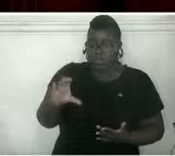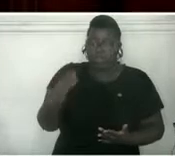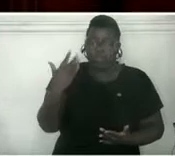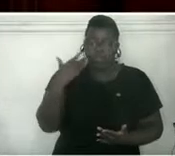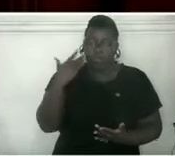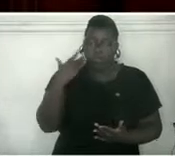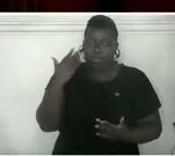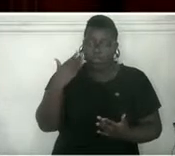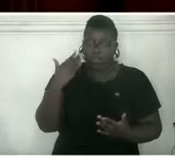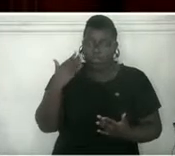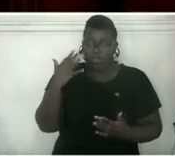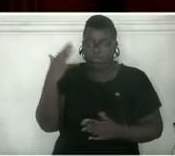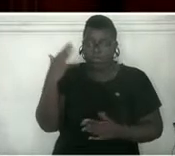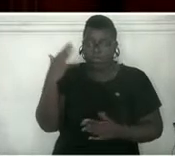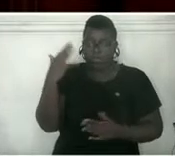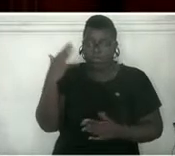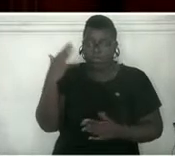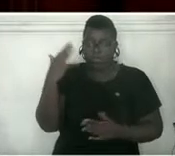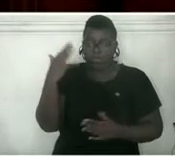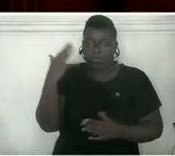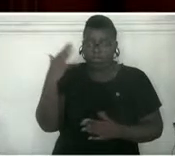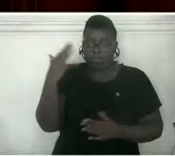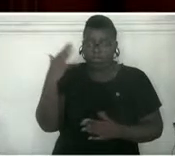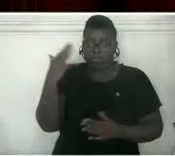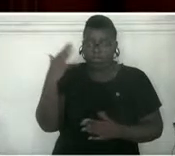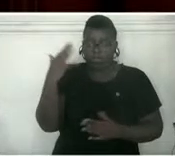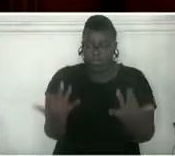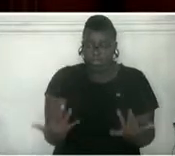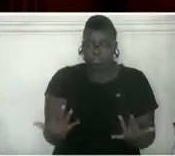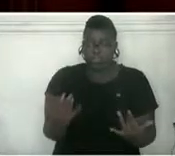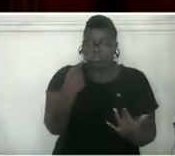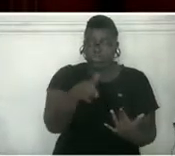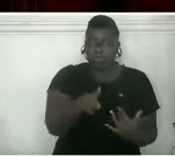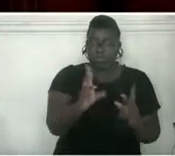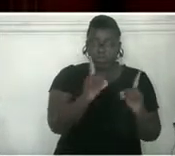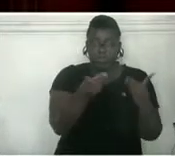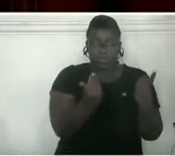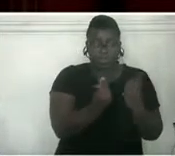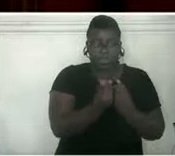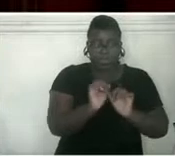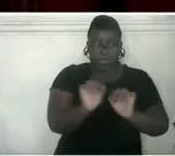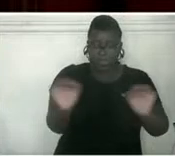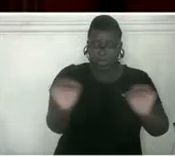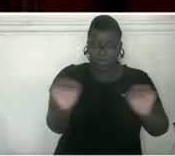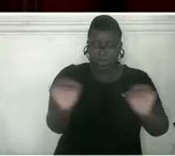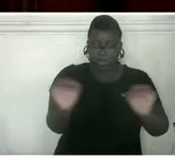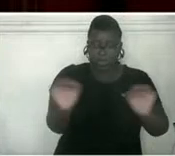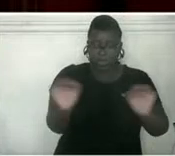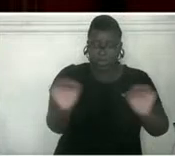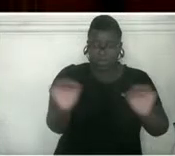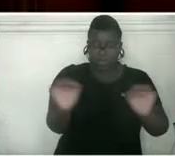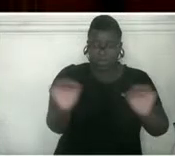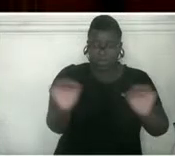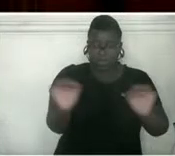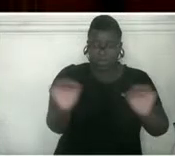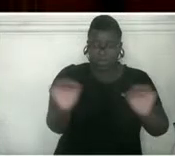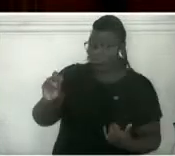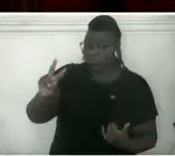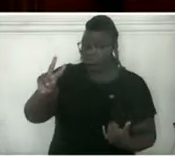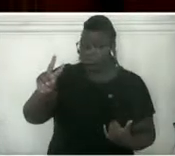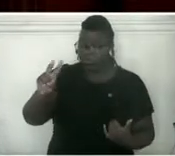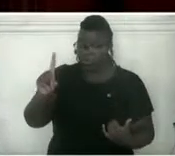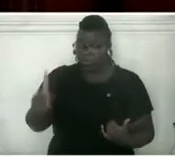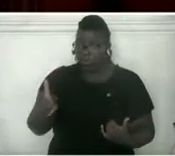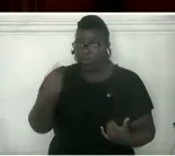bethula ama-budget for ama-departments. In his 2021 State of the Nation's